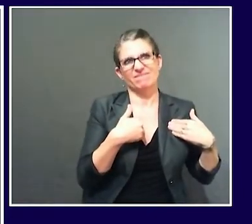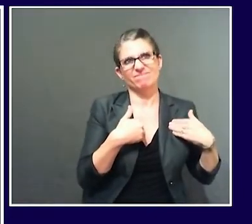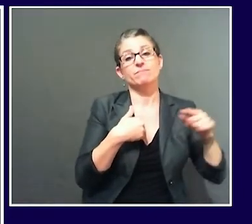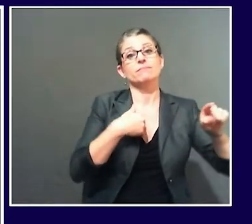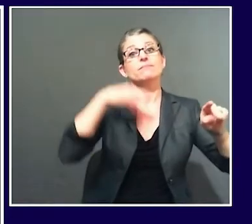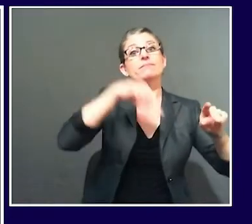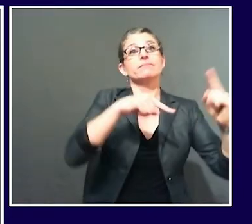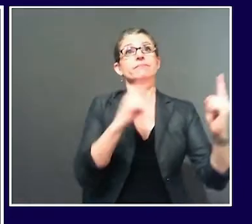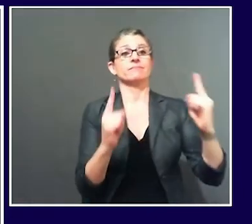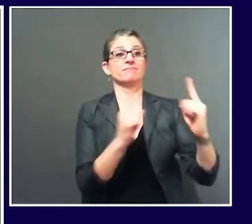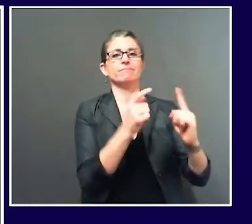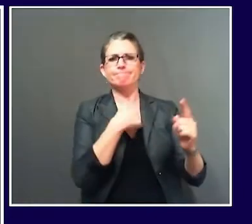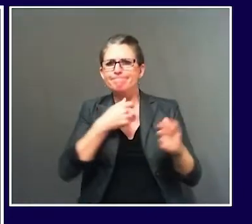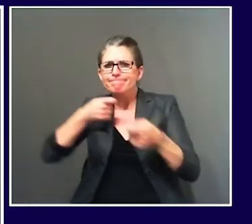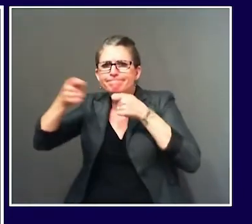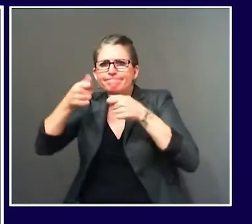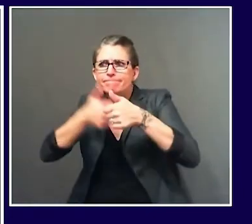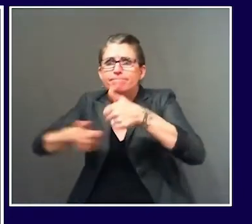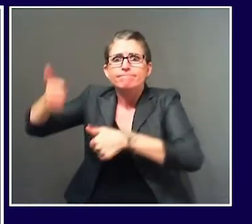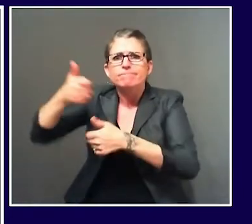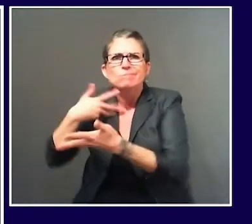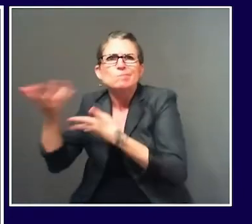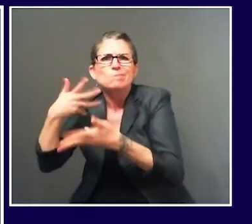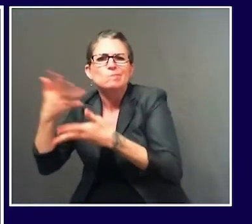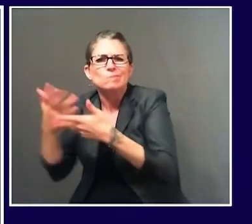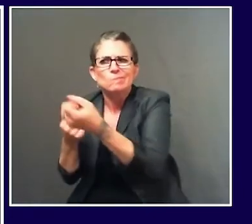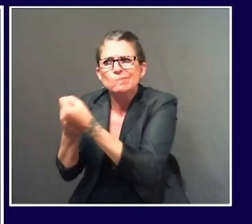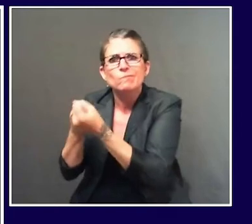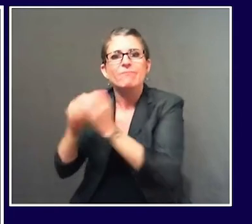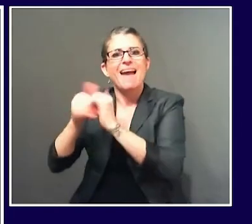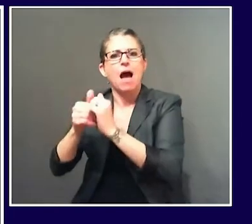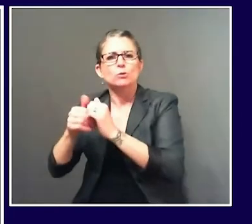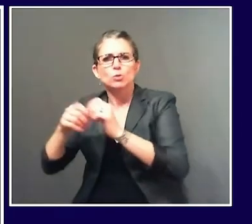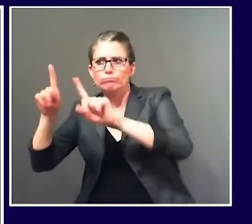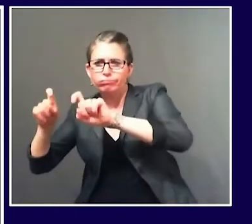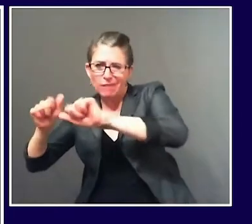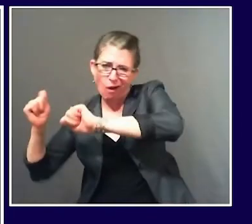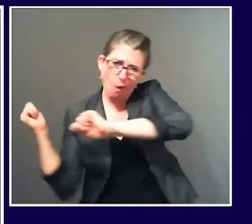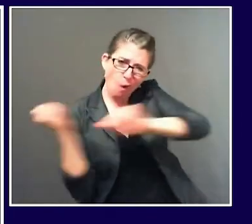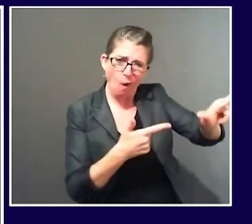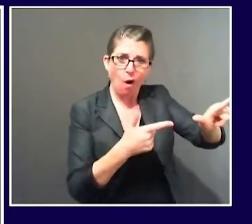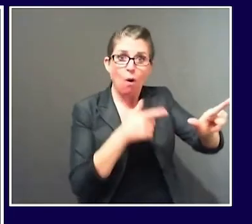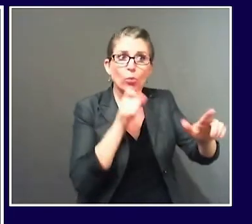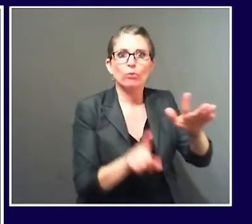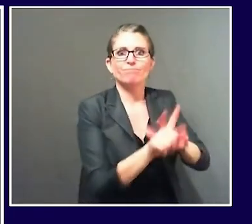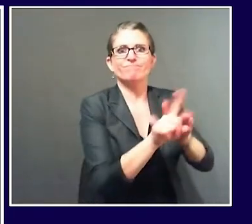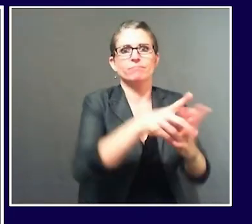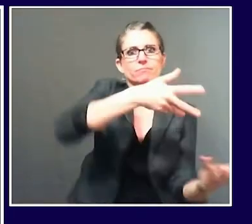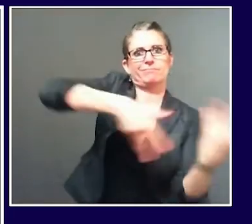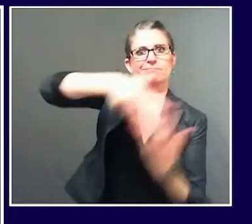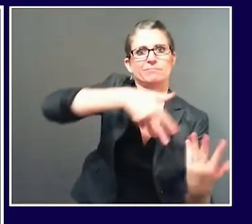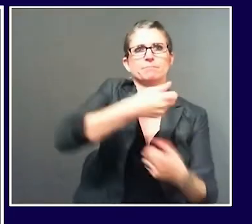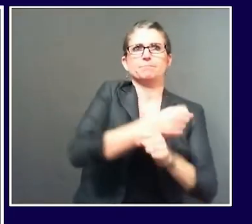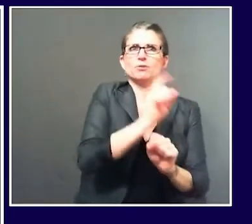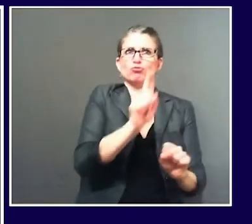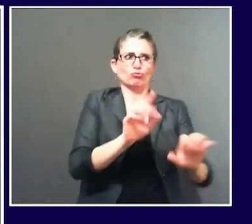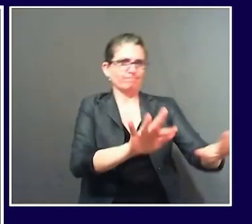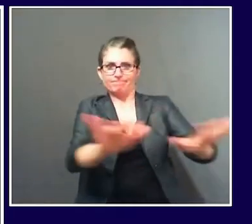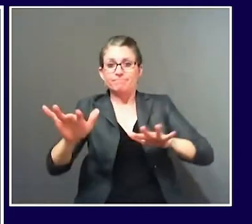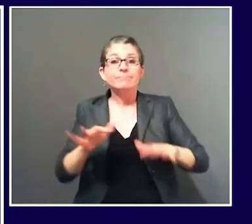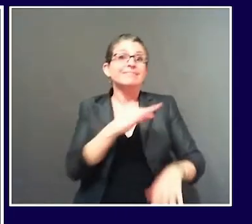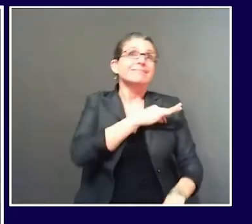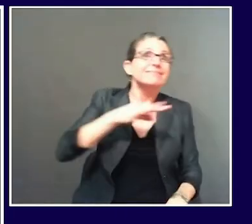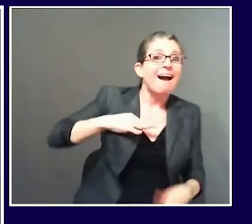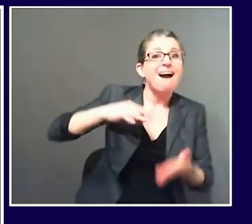that organization to arrange for them to conduct universal testing across all of the individual employees in that